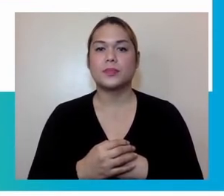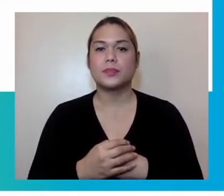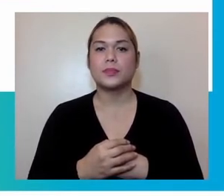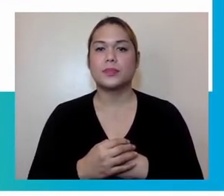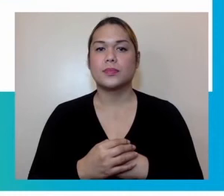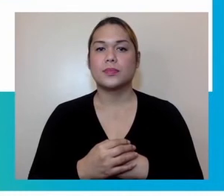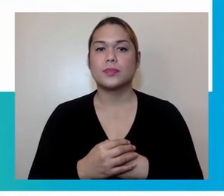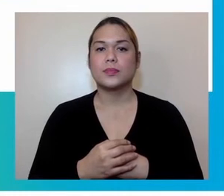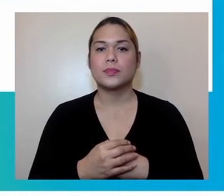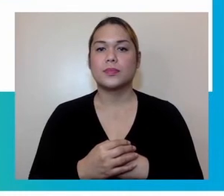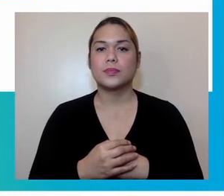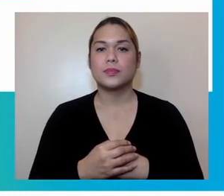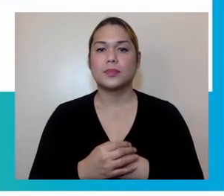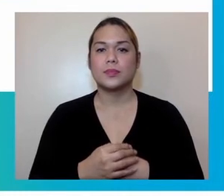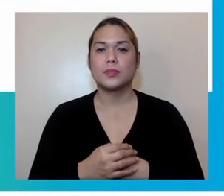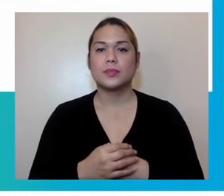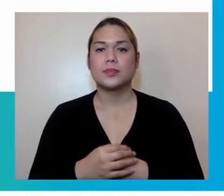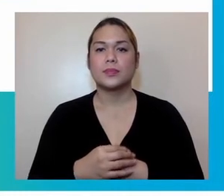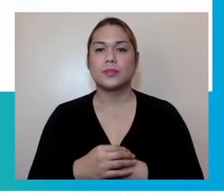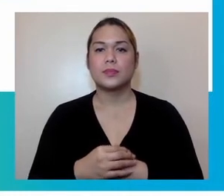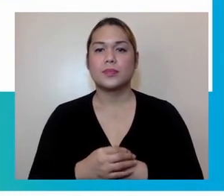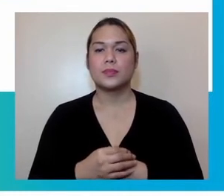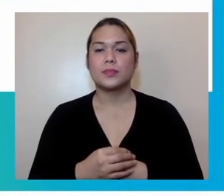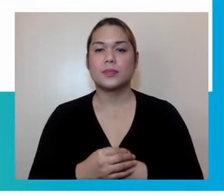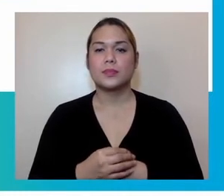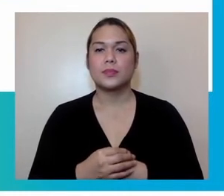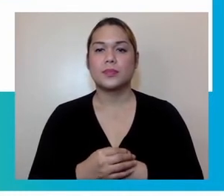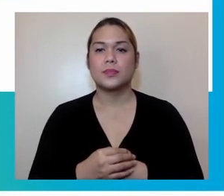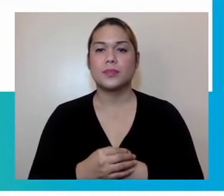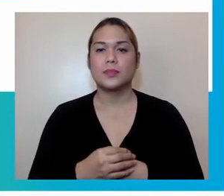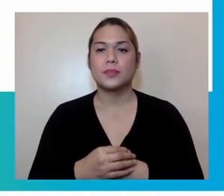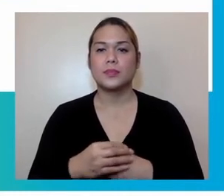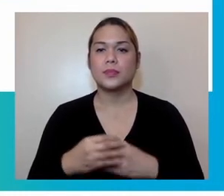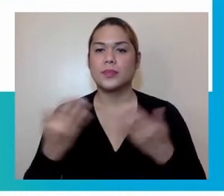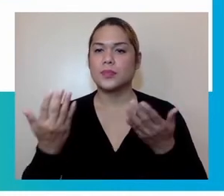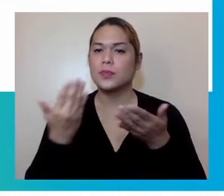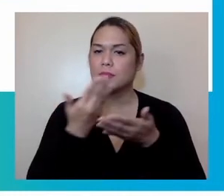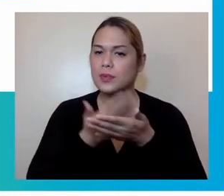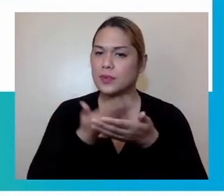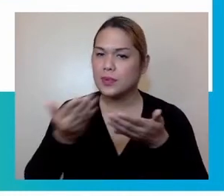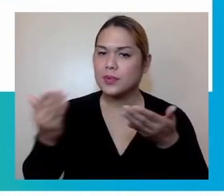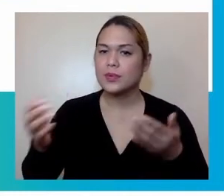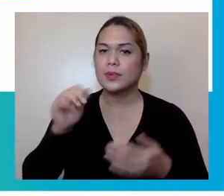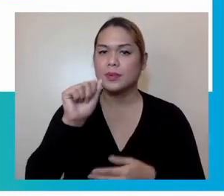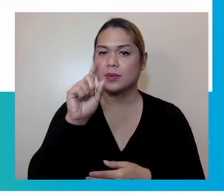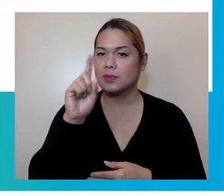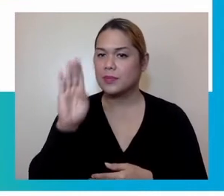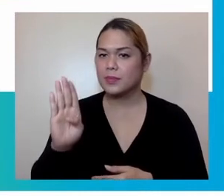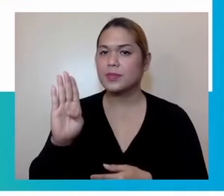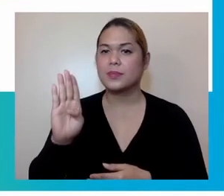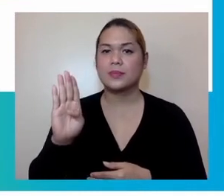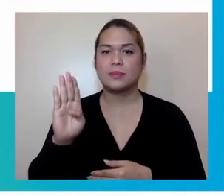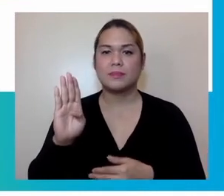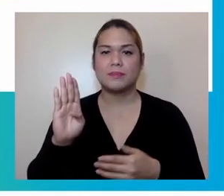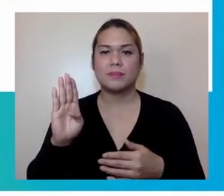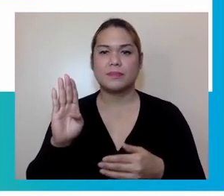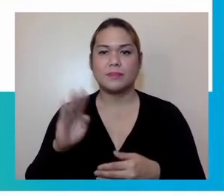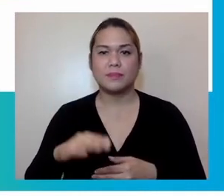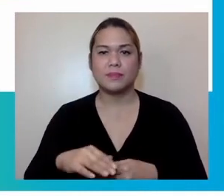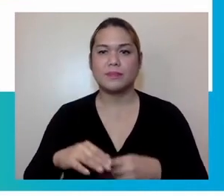One of the special things of ADB is that the borrowing countries are also represented in the